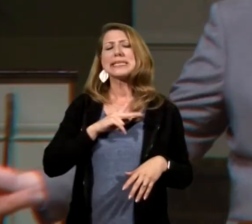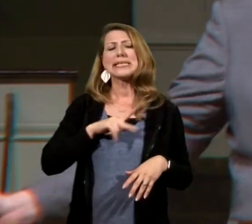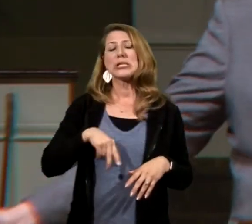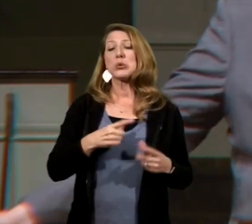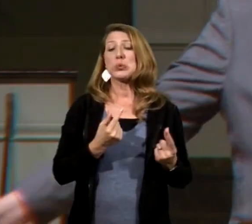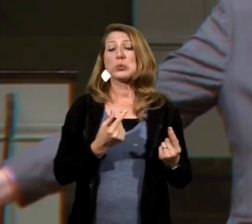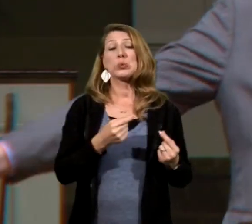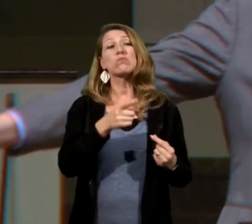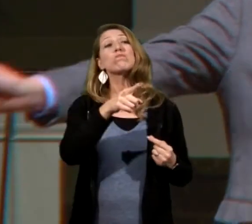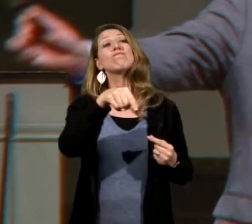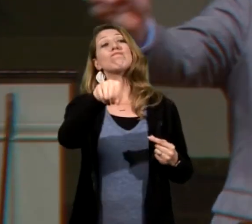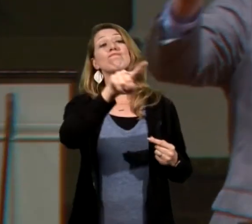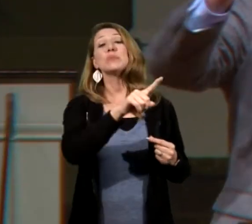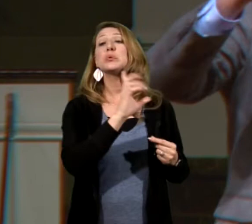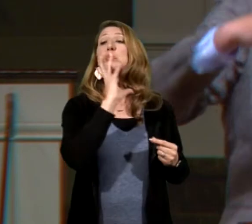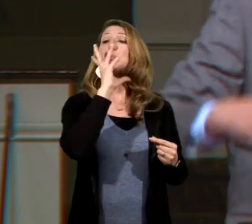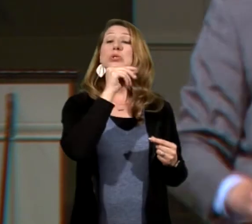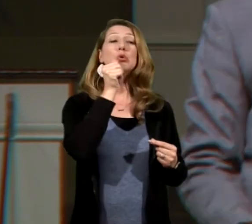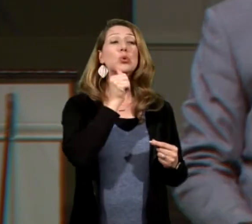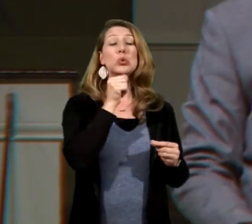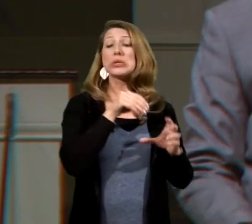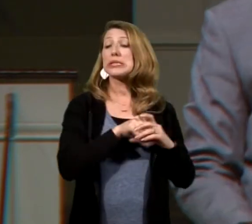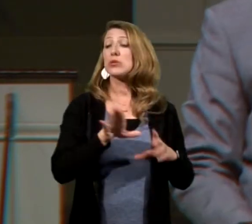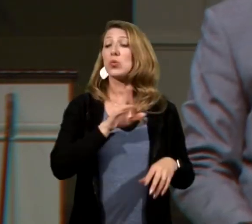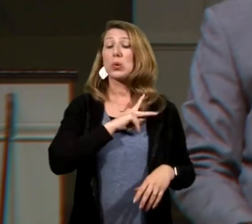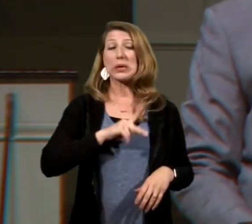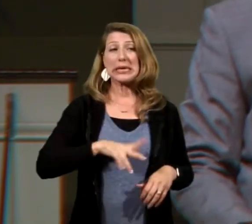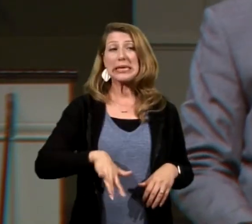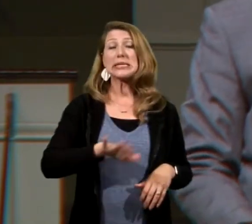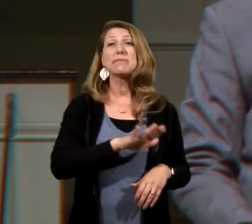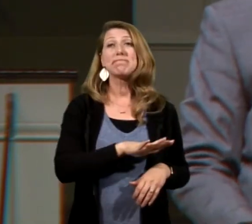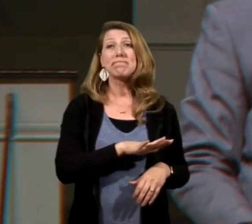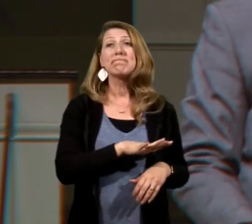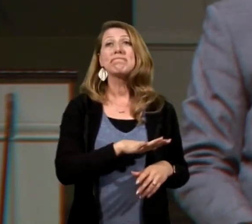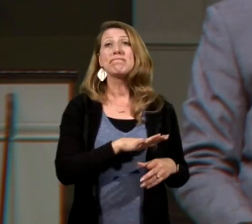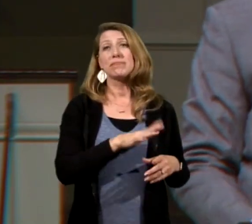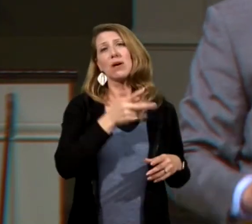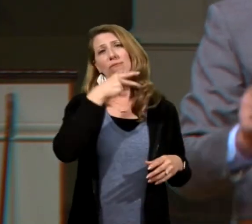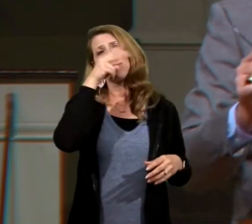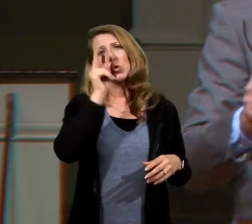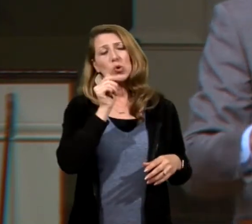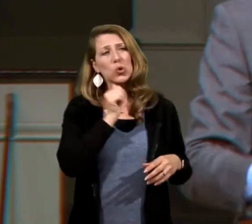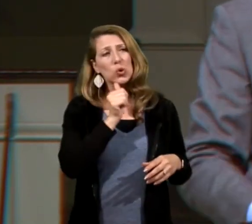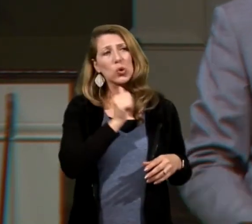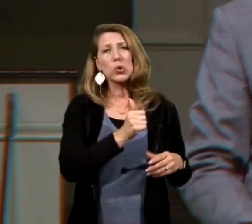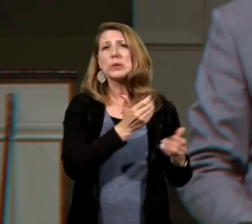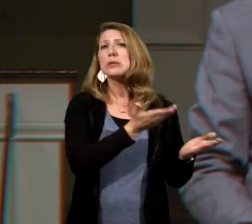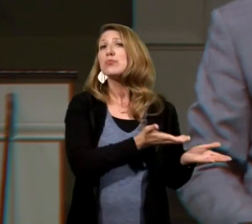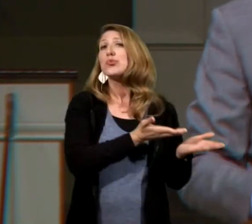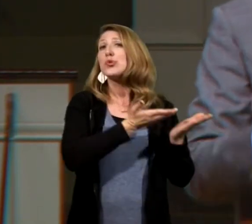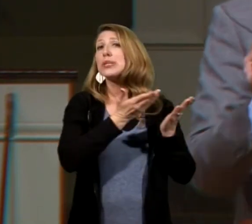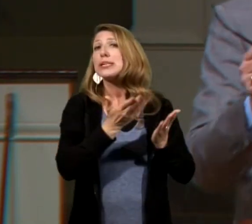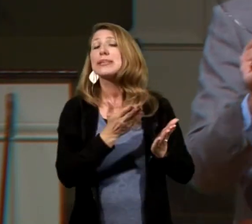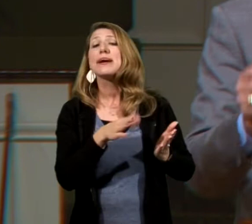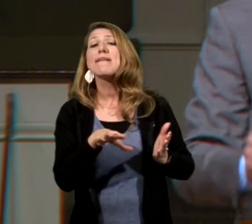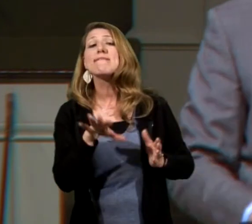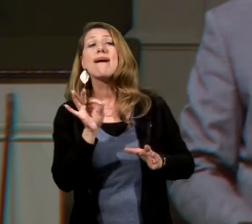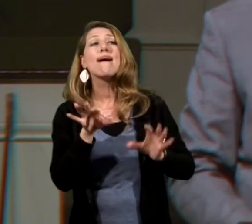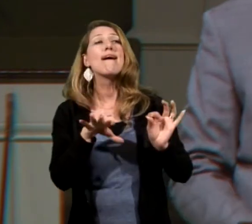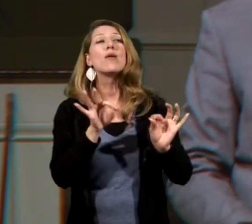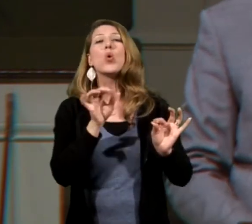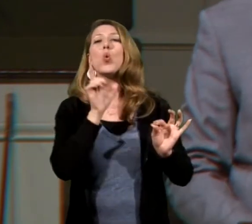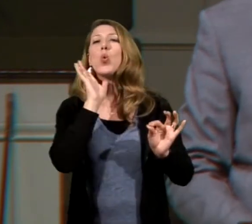these beautiful girls in your kingdom and virgin girls and bring them in and find out who is going